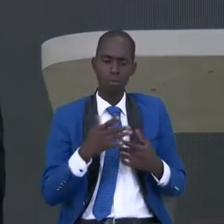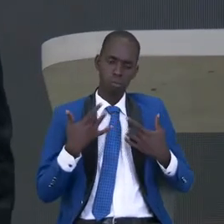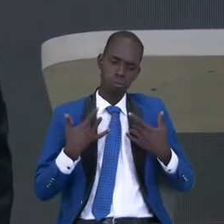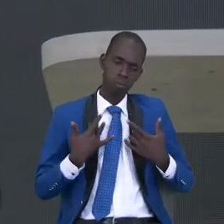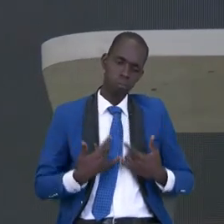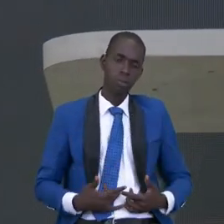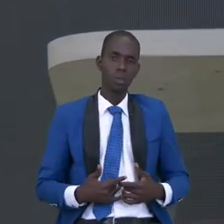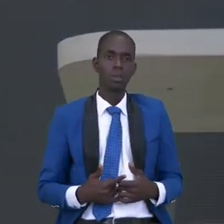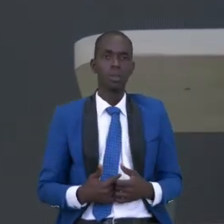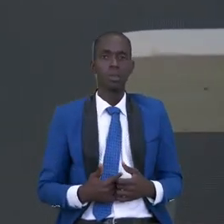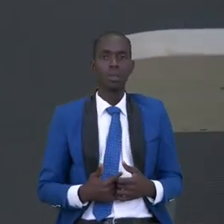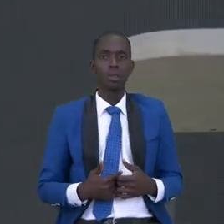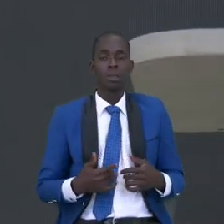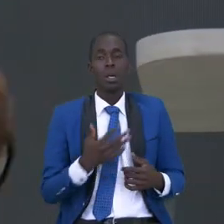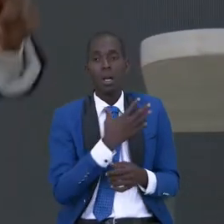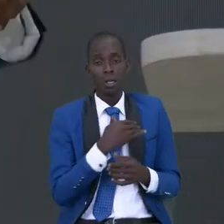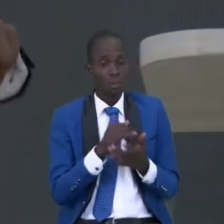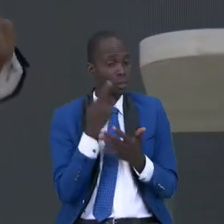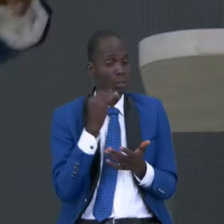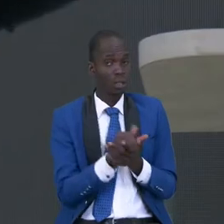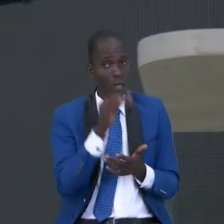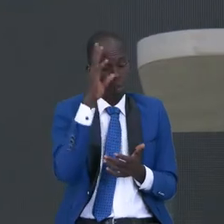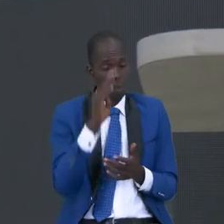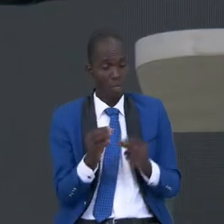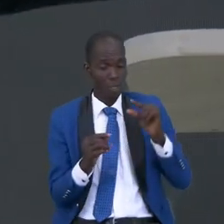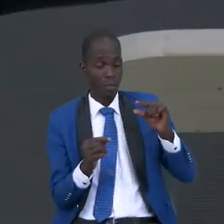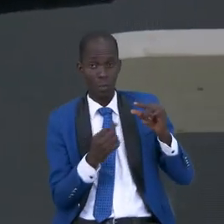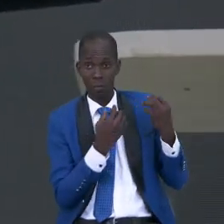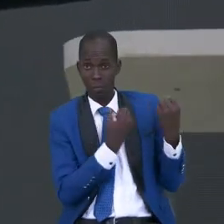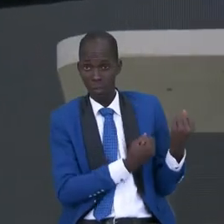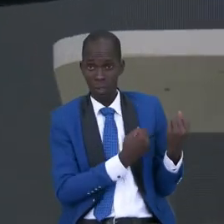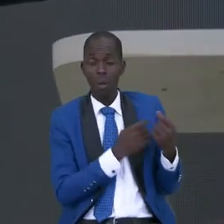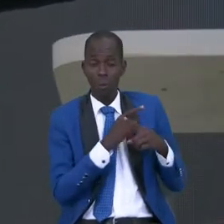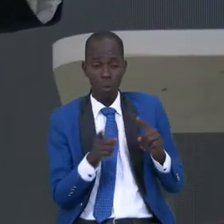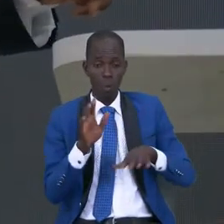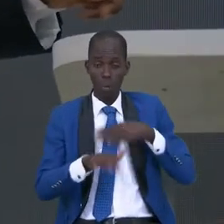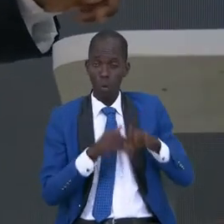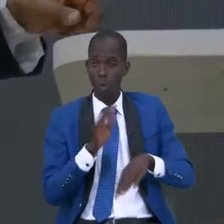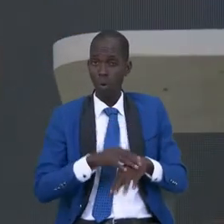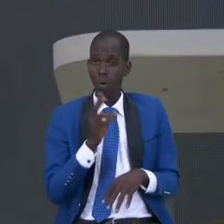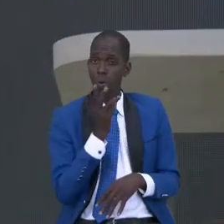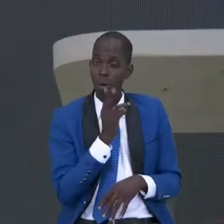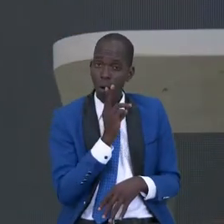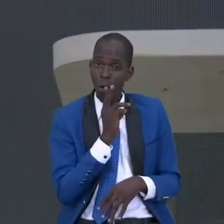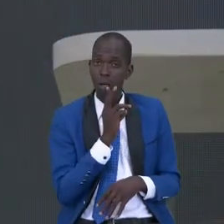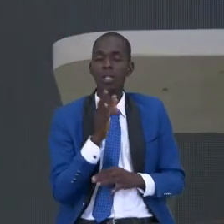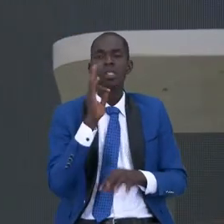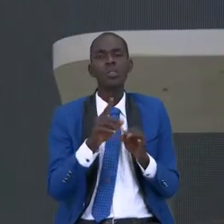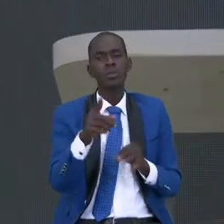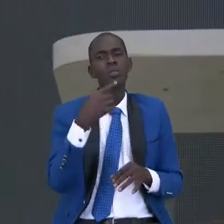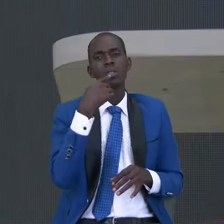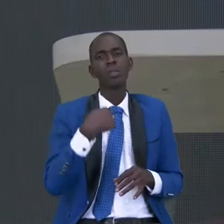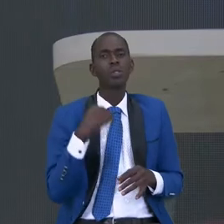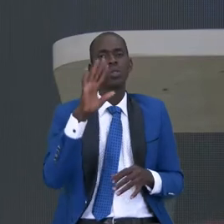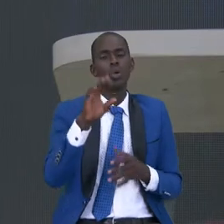The man walked on water on the basis of little faith. If you tell me your faith is little, I